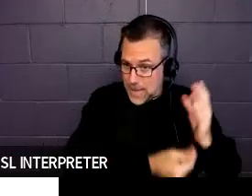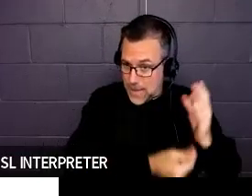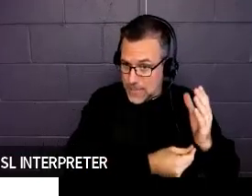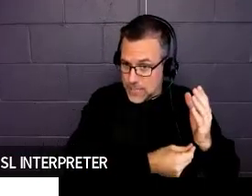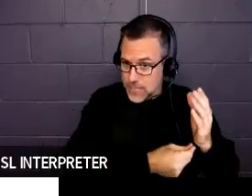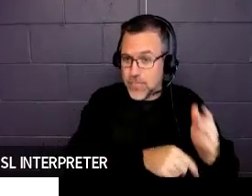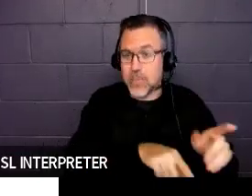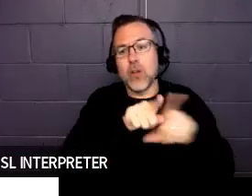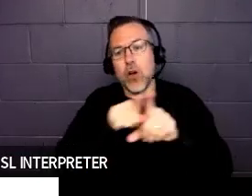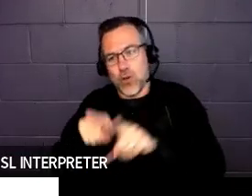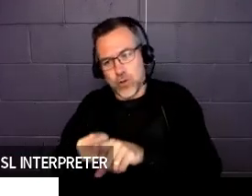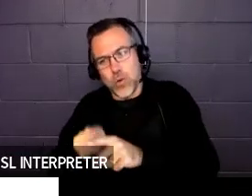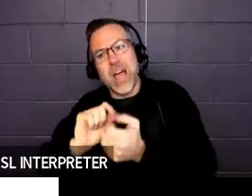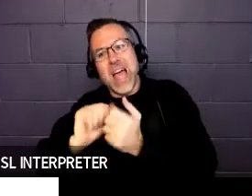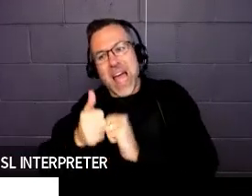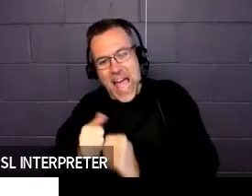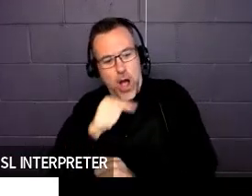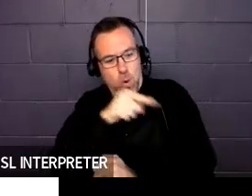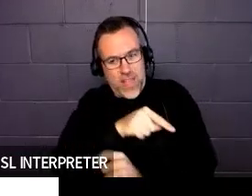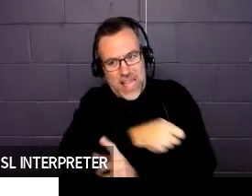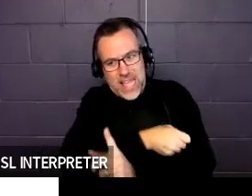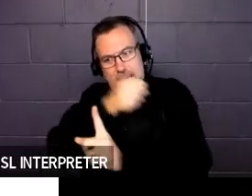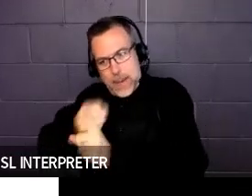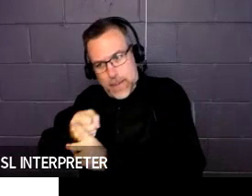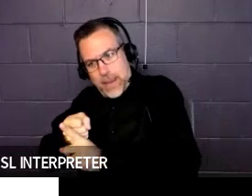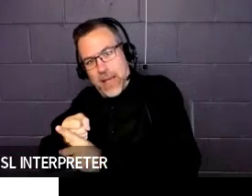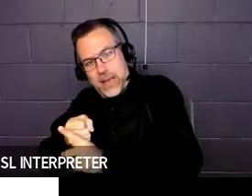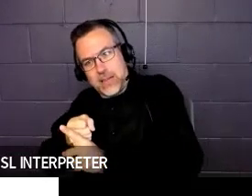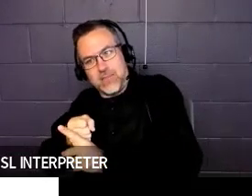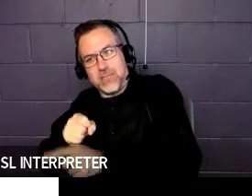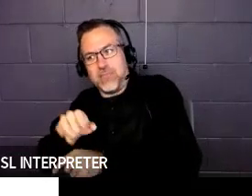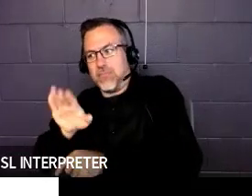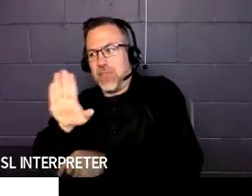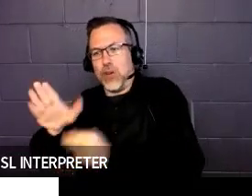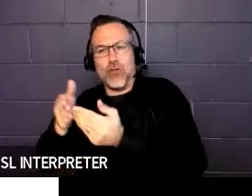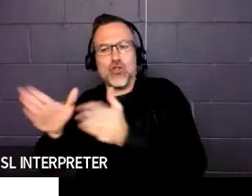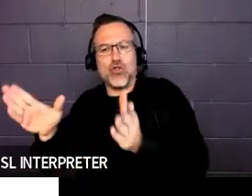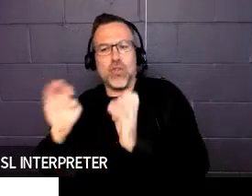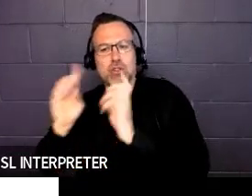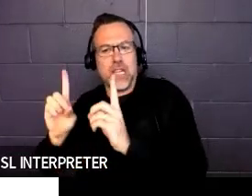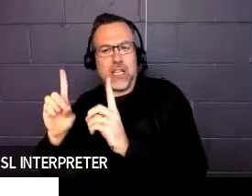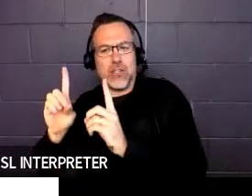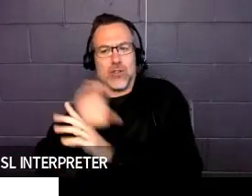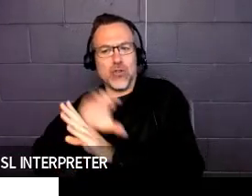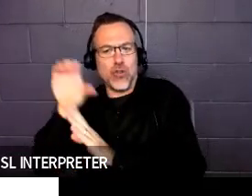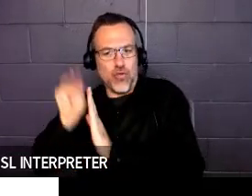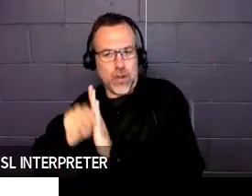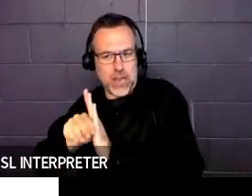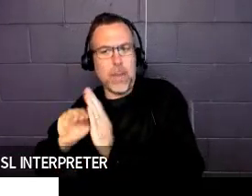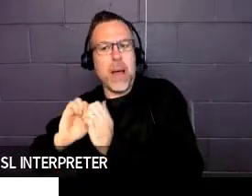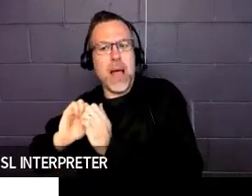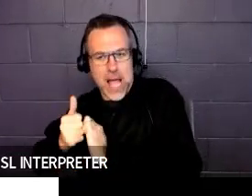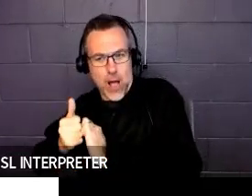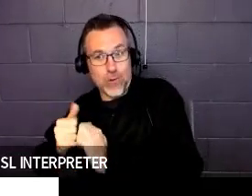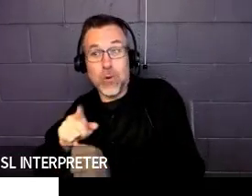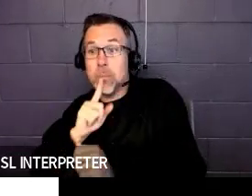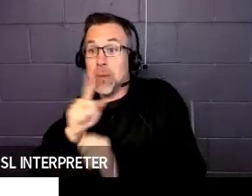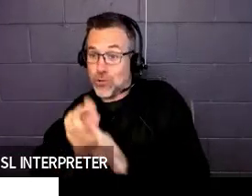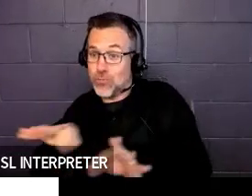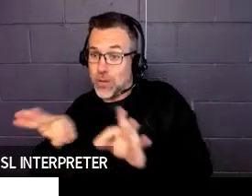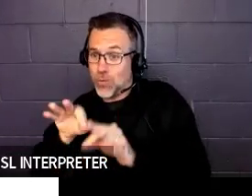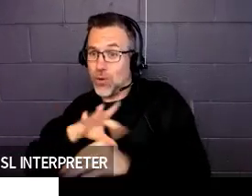performance and how they affect the child in the general ed curriculum. So remember to include both things in